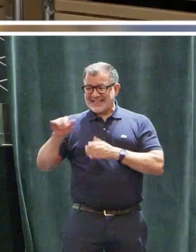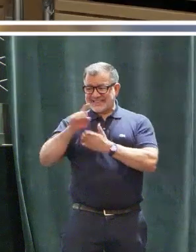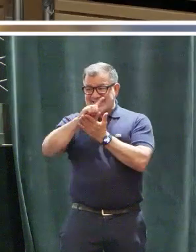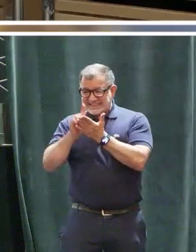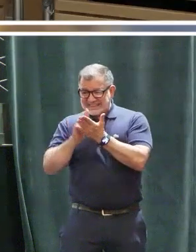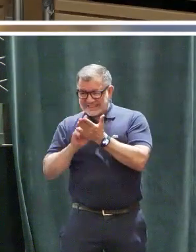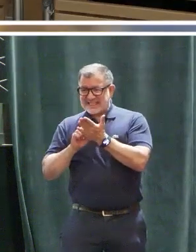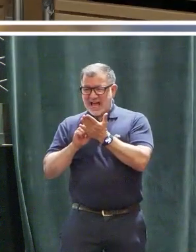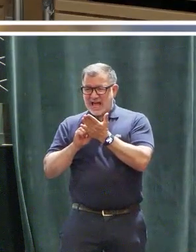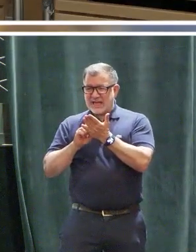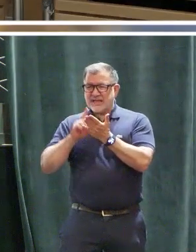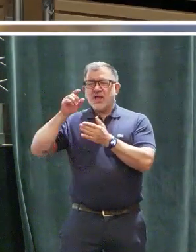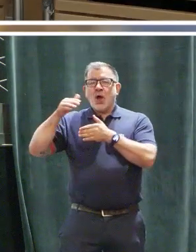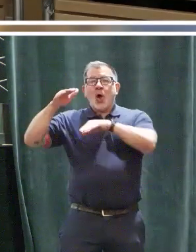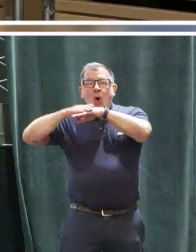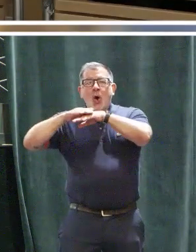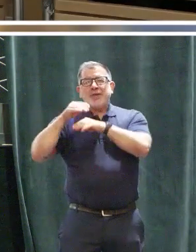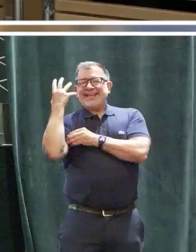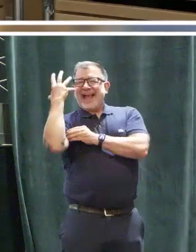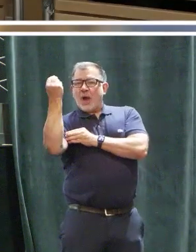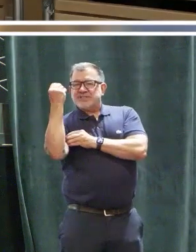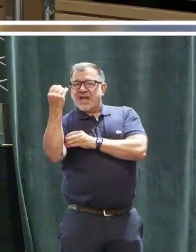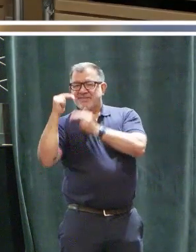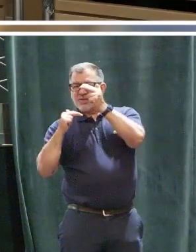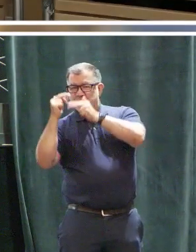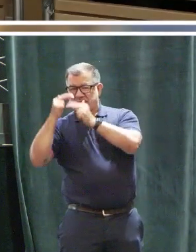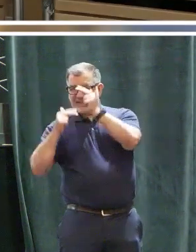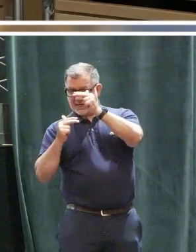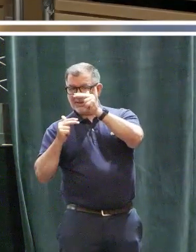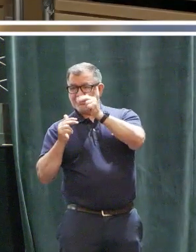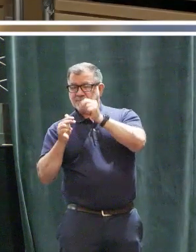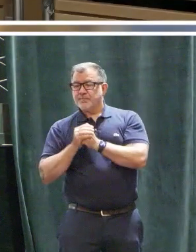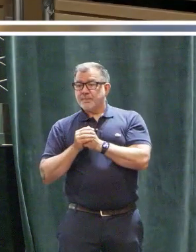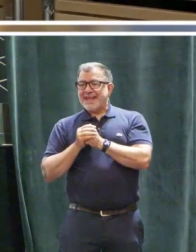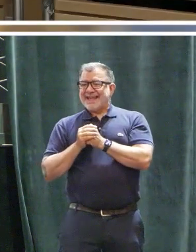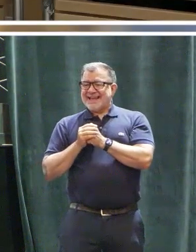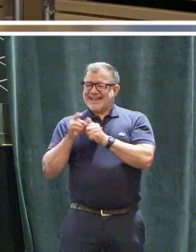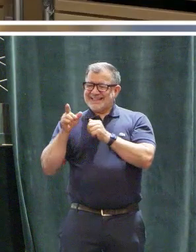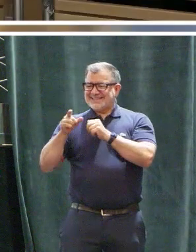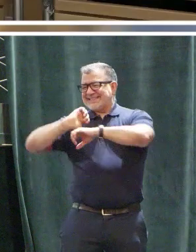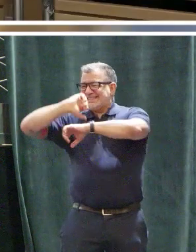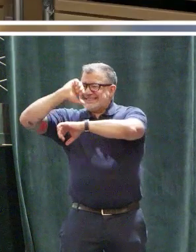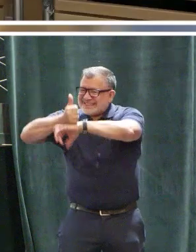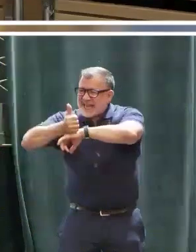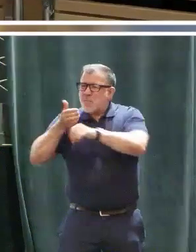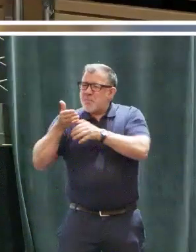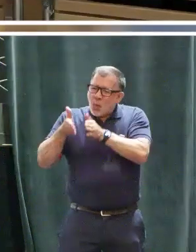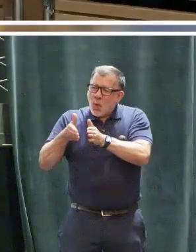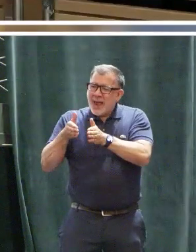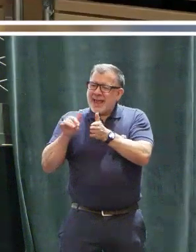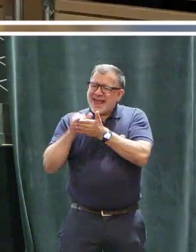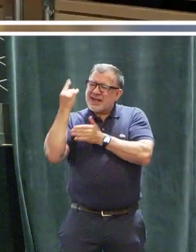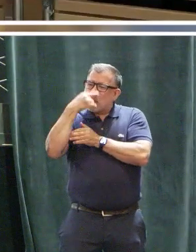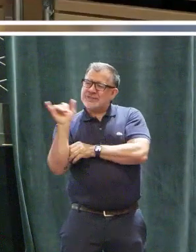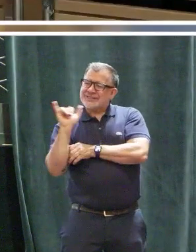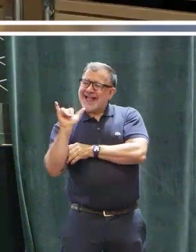the exterior of the building, but to hug the exterior of that building in a way that makes it look like it is